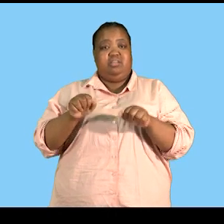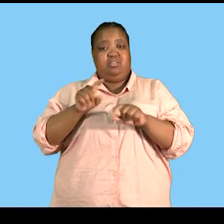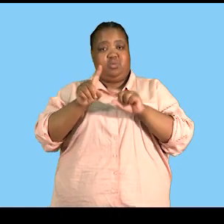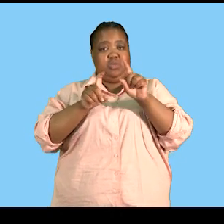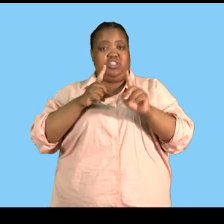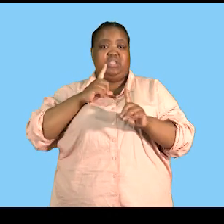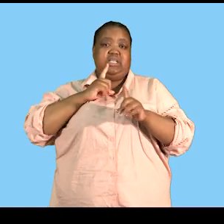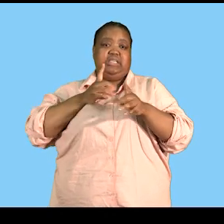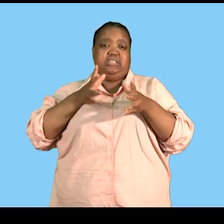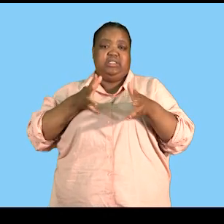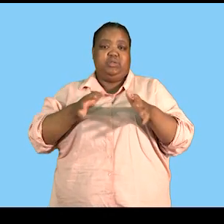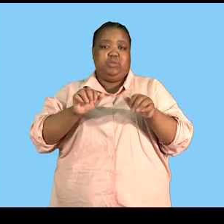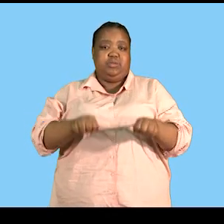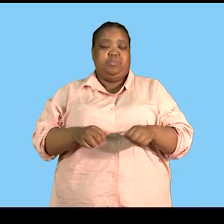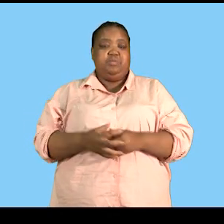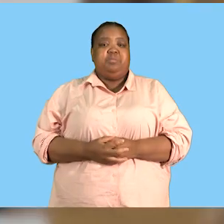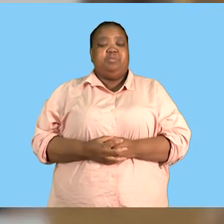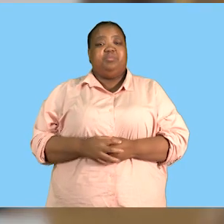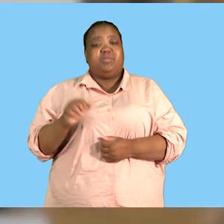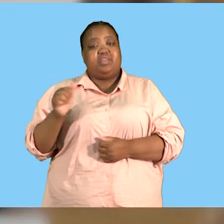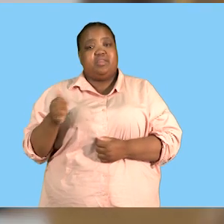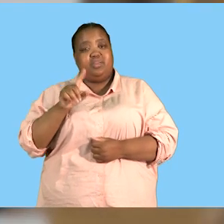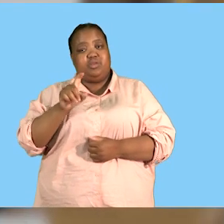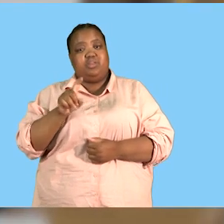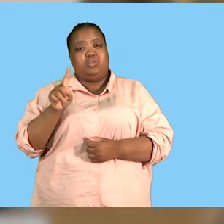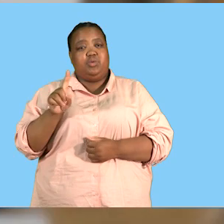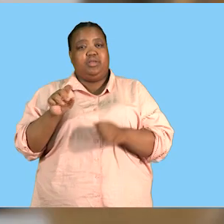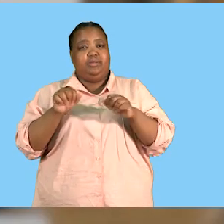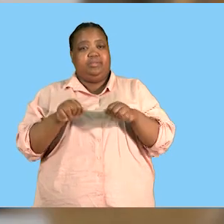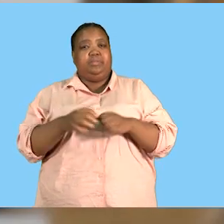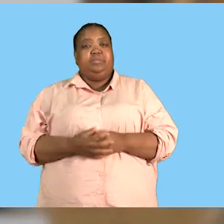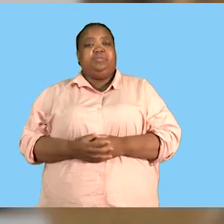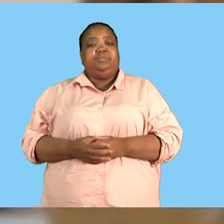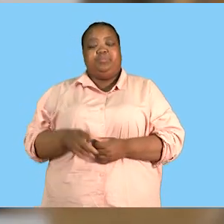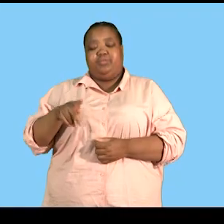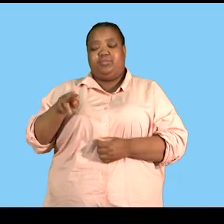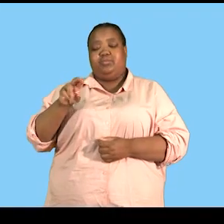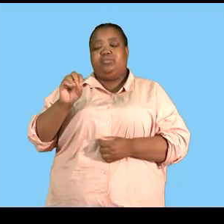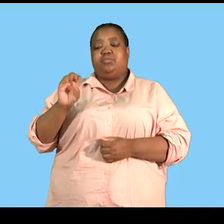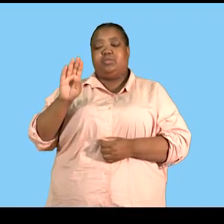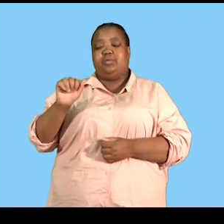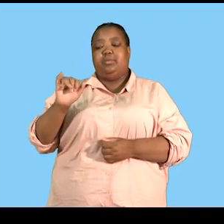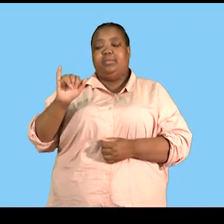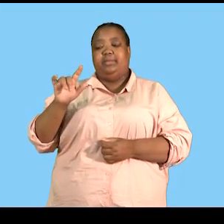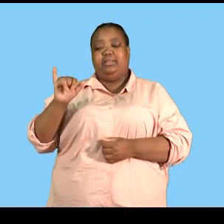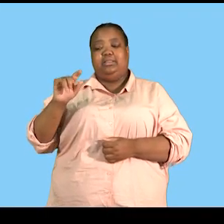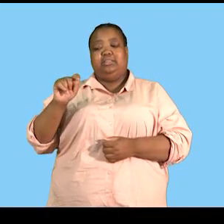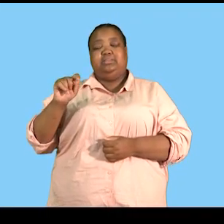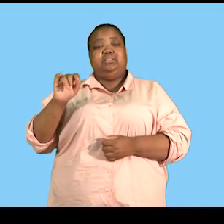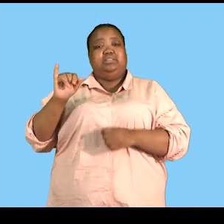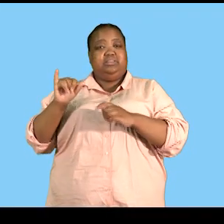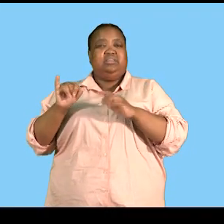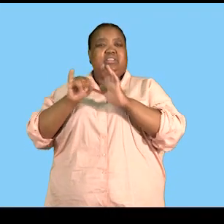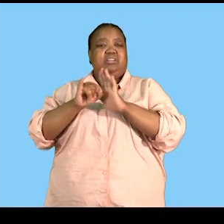is how you attempt a question like this. Let's look at another one. Determine the probability for